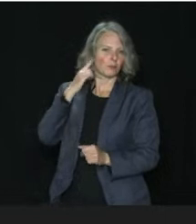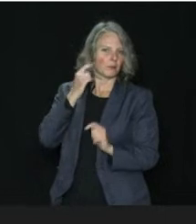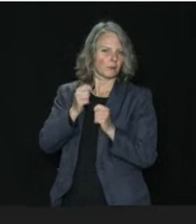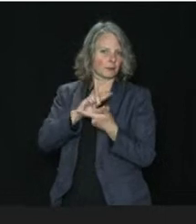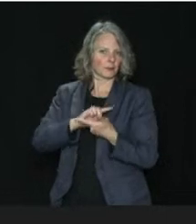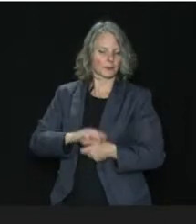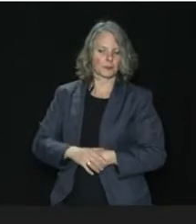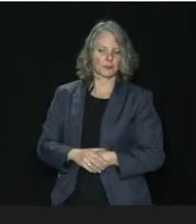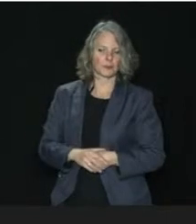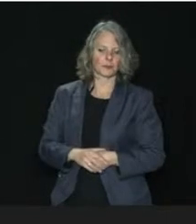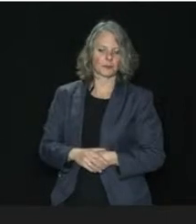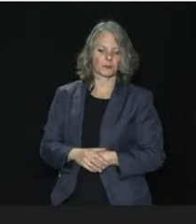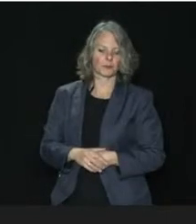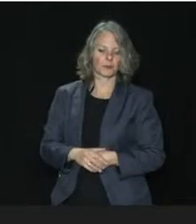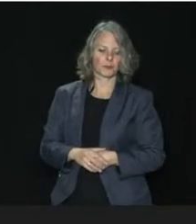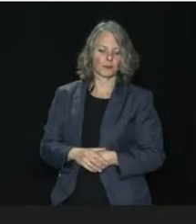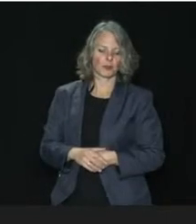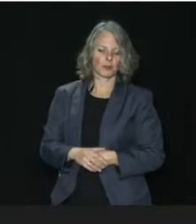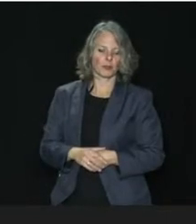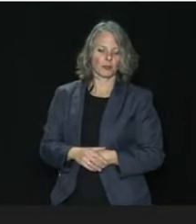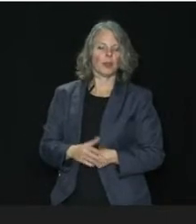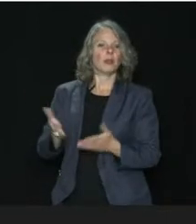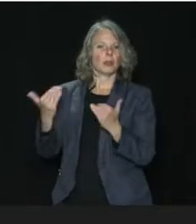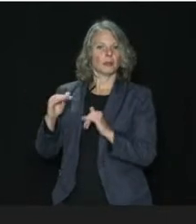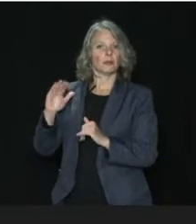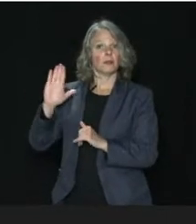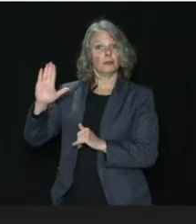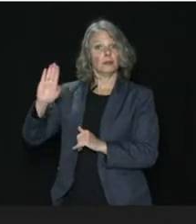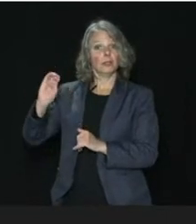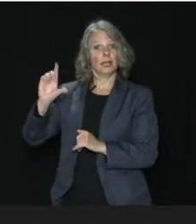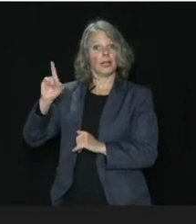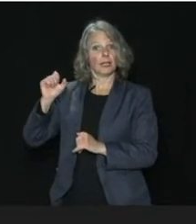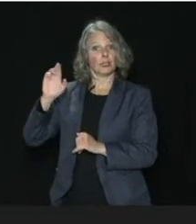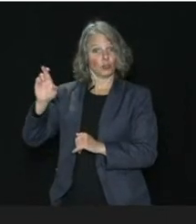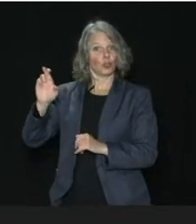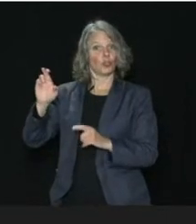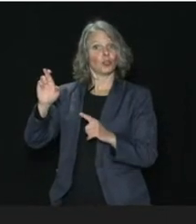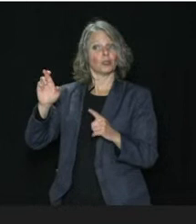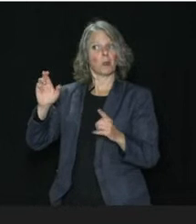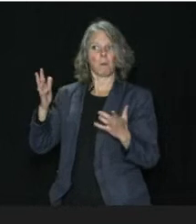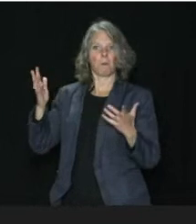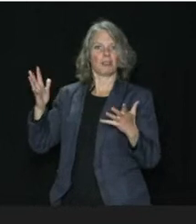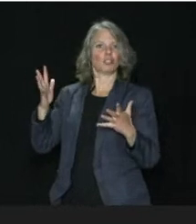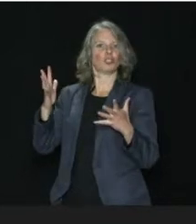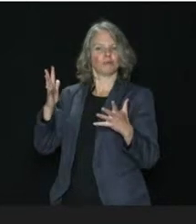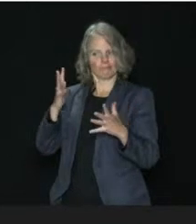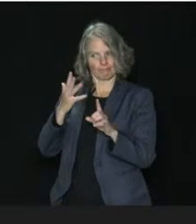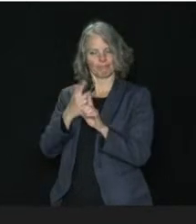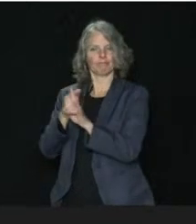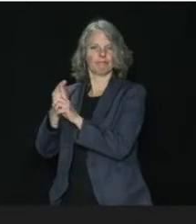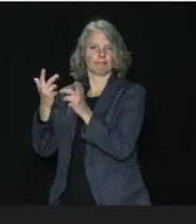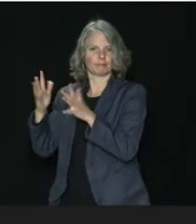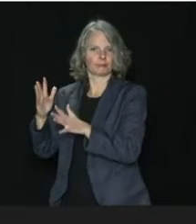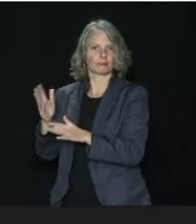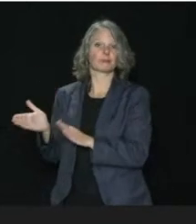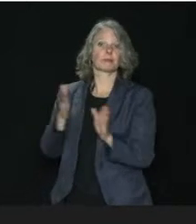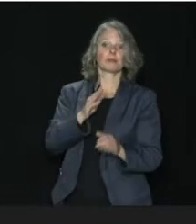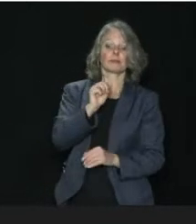And almost all of the elderly were vaccinated successfully. Communities. And as of April